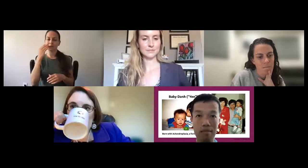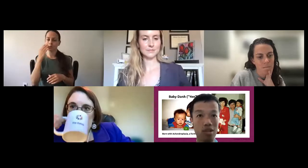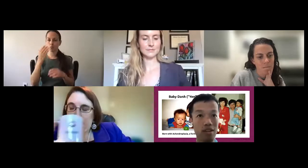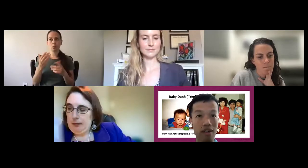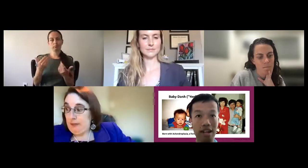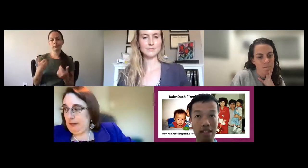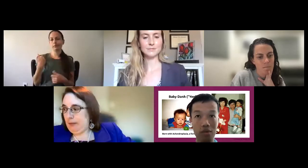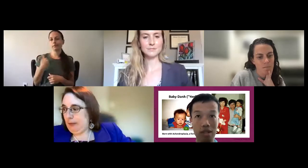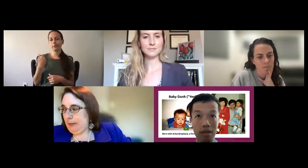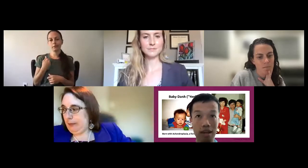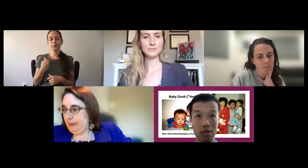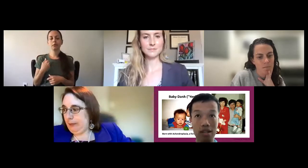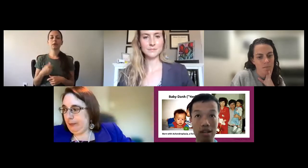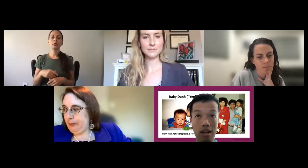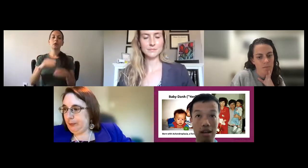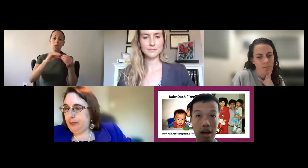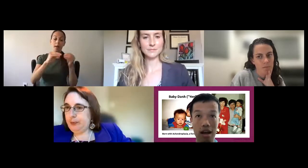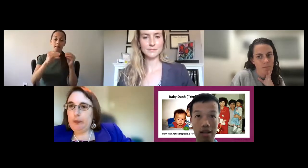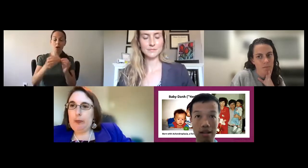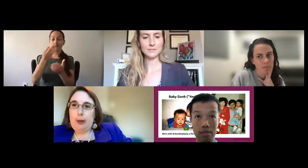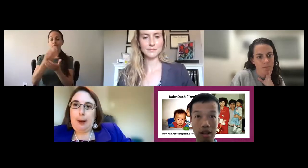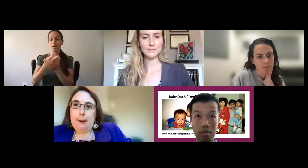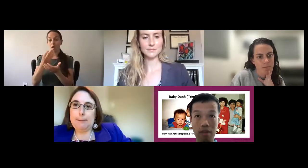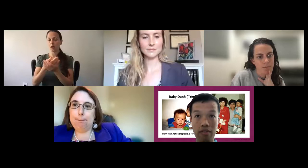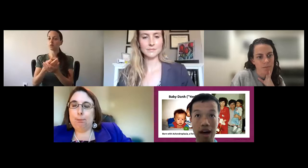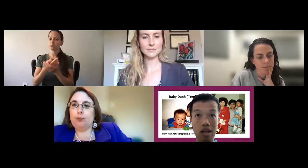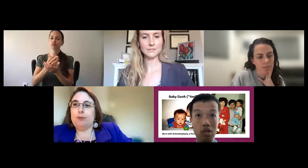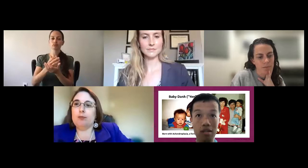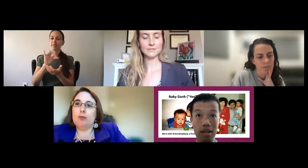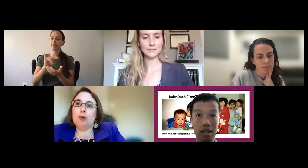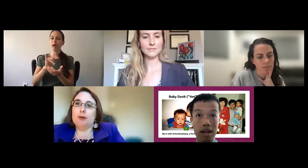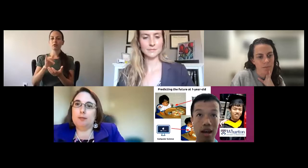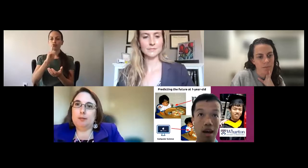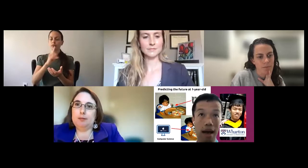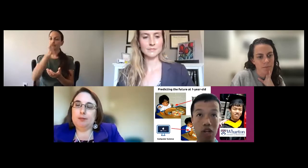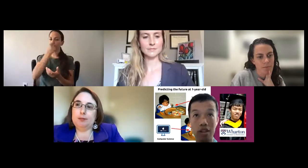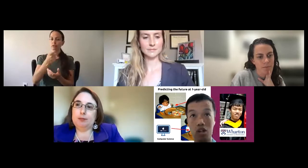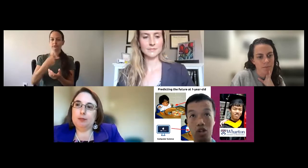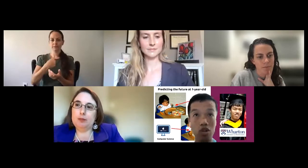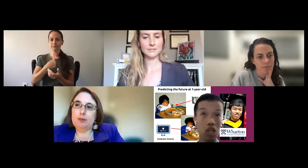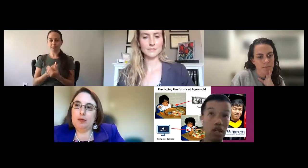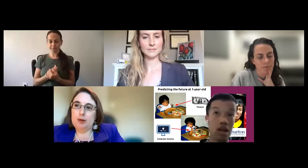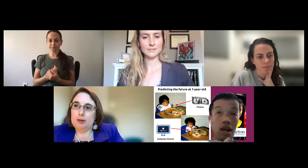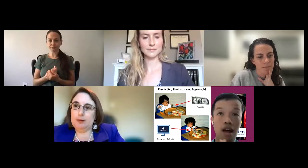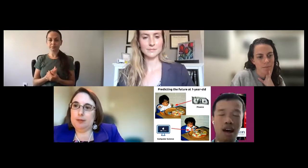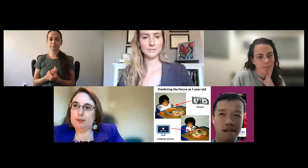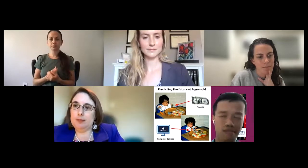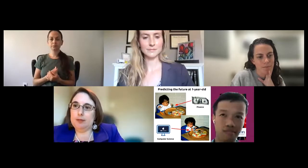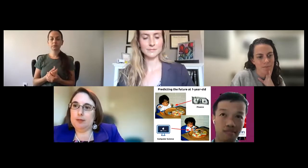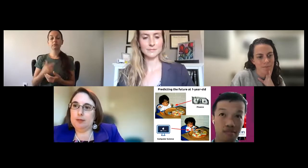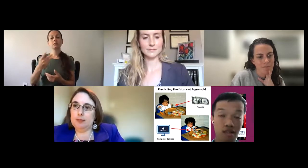that numbers and finance was something that was something that would be of high interest to me. Actually, there's a